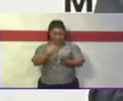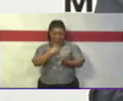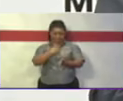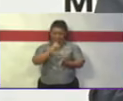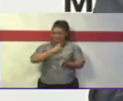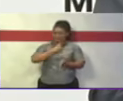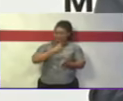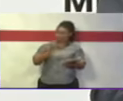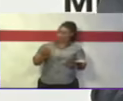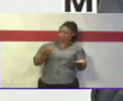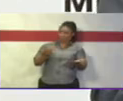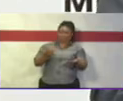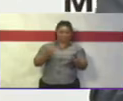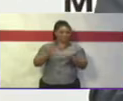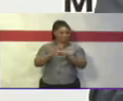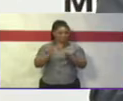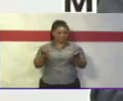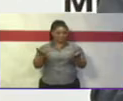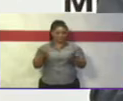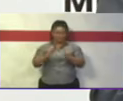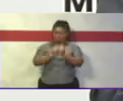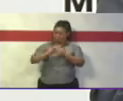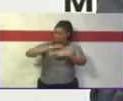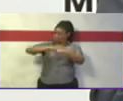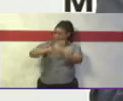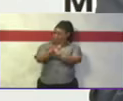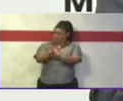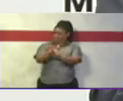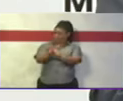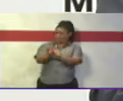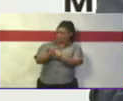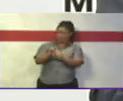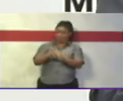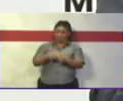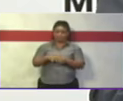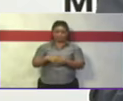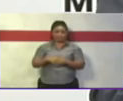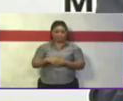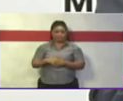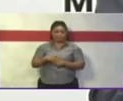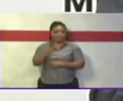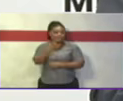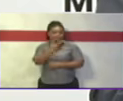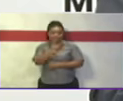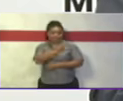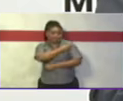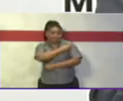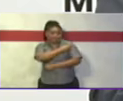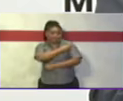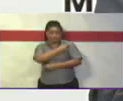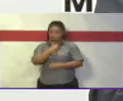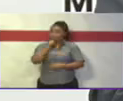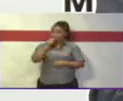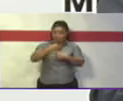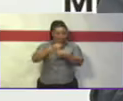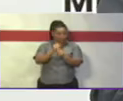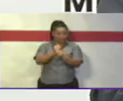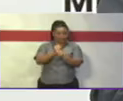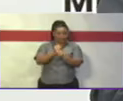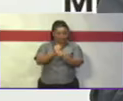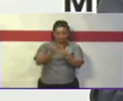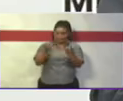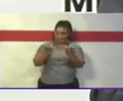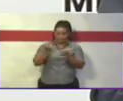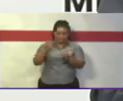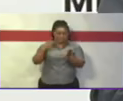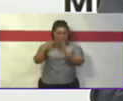Any links between COVID-19 and suicide? The vaccine itself has not known to cause any sort of depressive